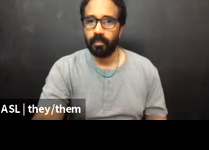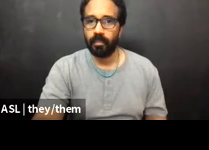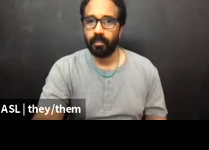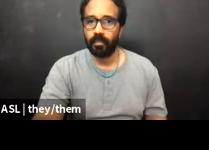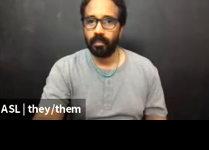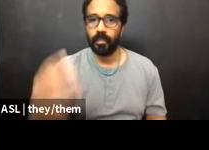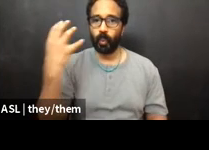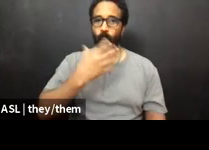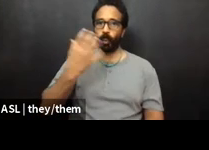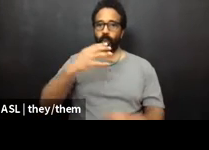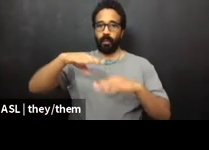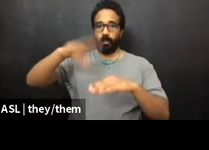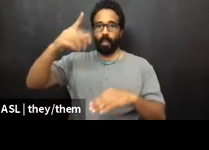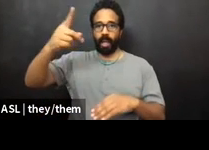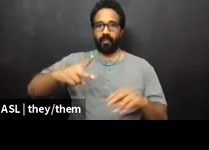yeah.